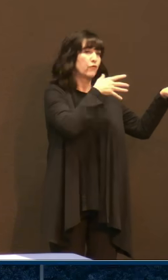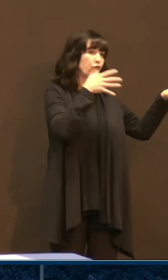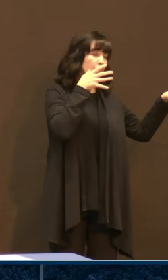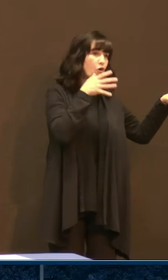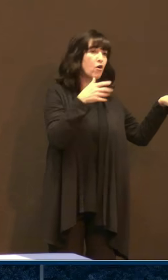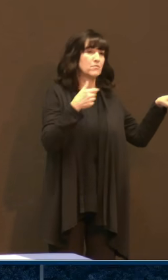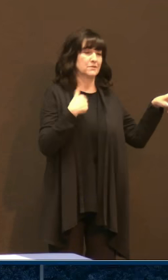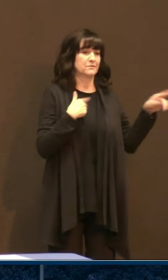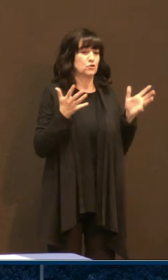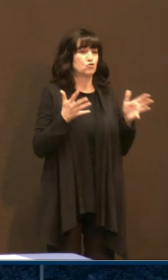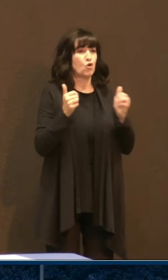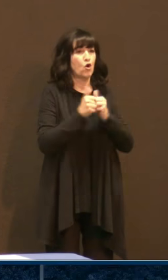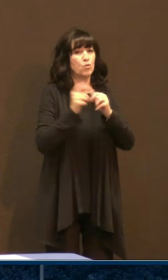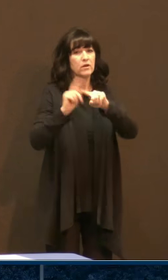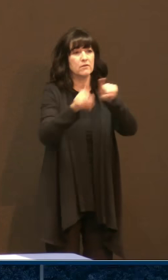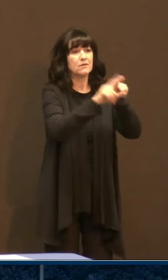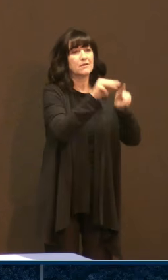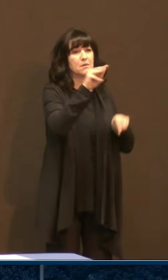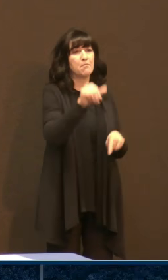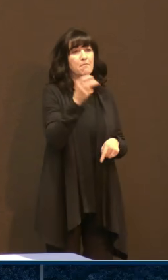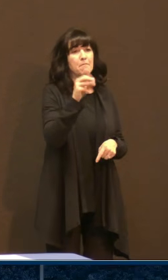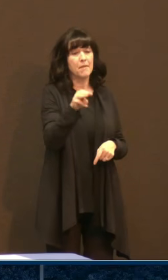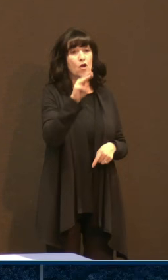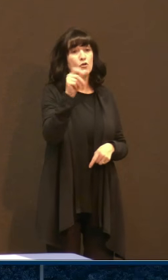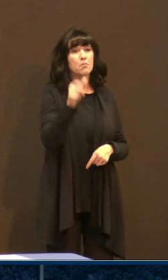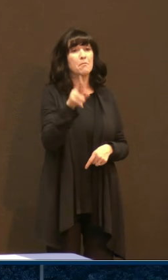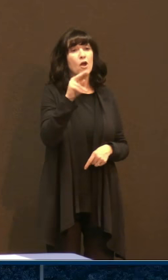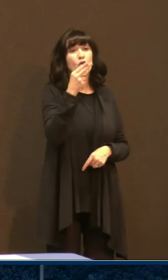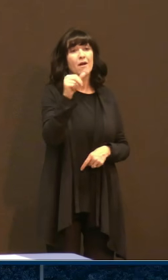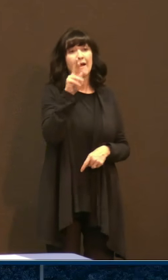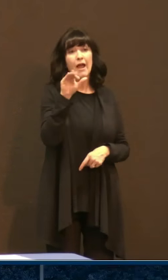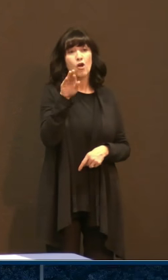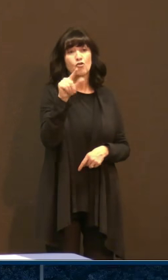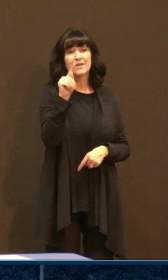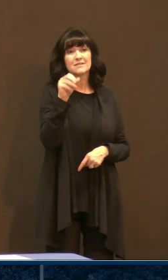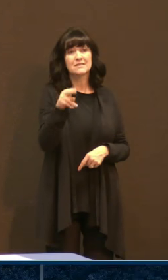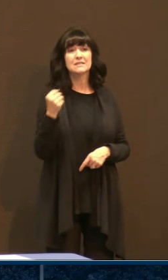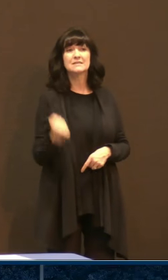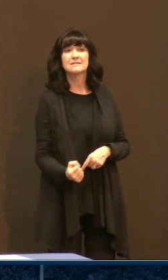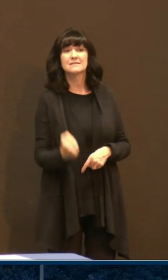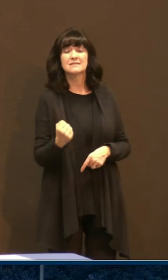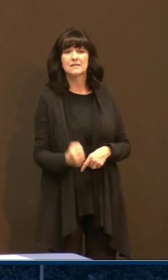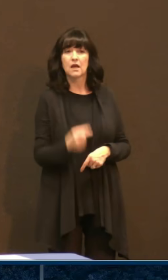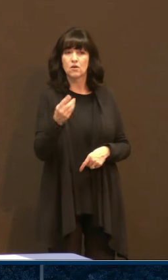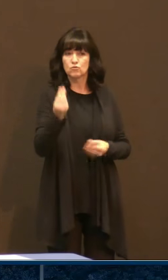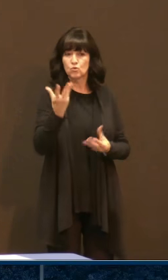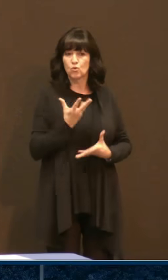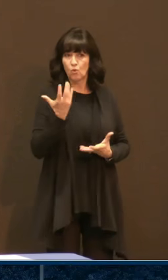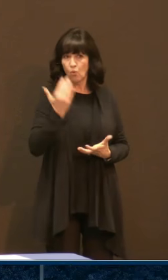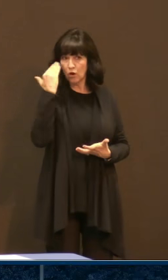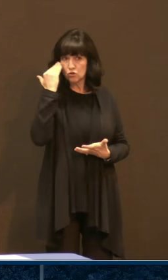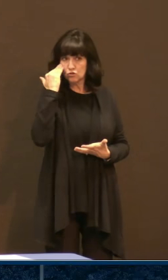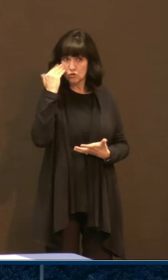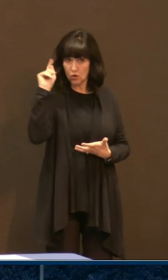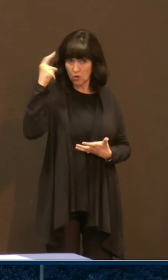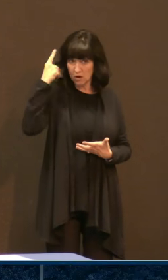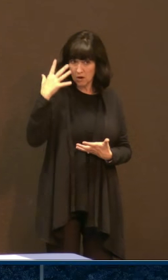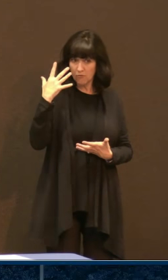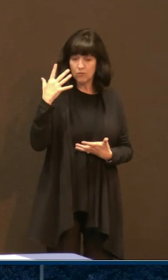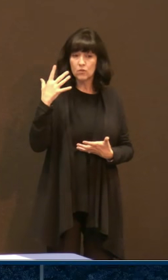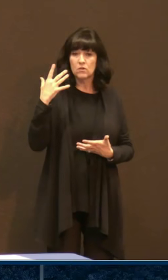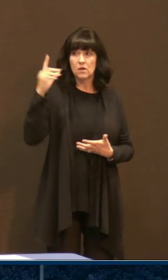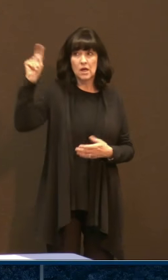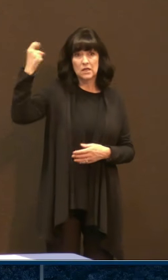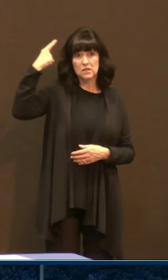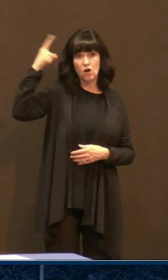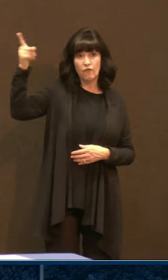mayors, and the mayor of Harrington wanted to know whether there was any government assistance for chicken